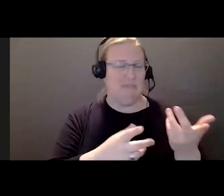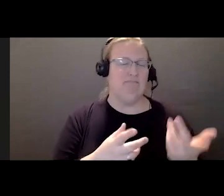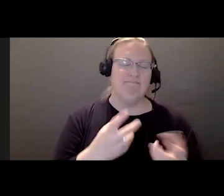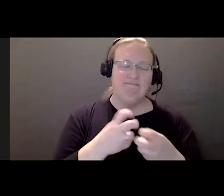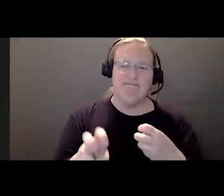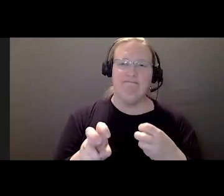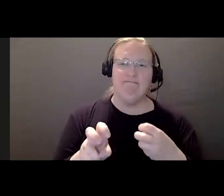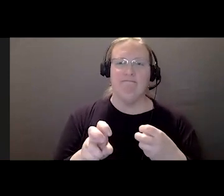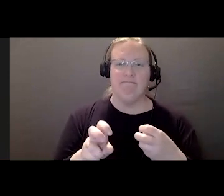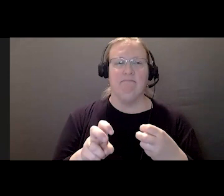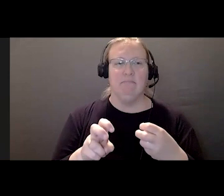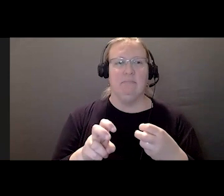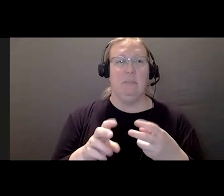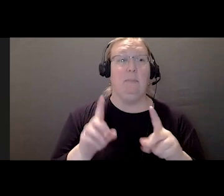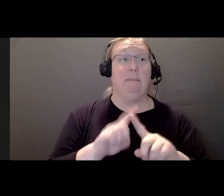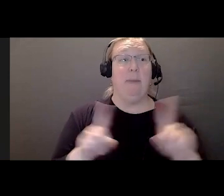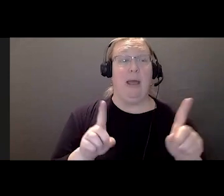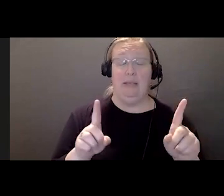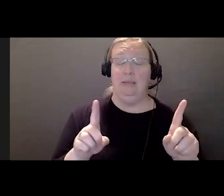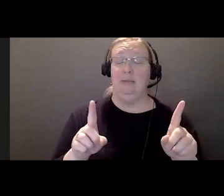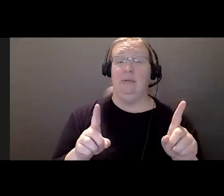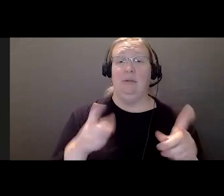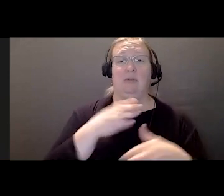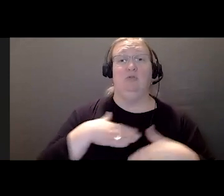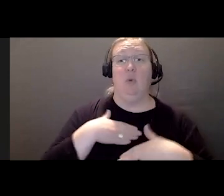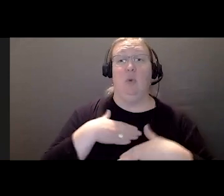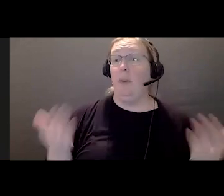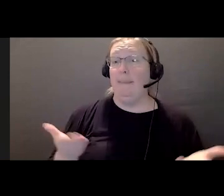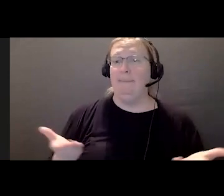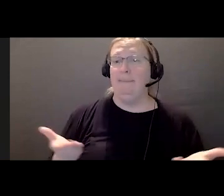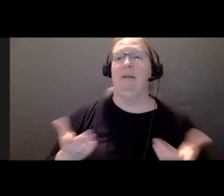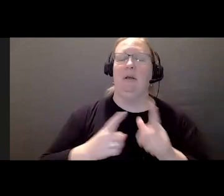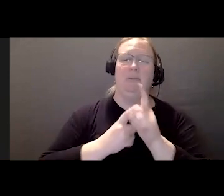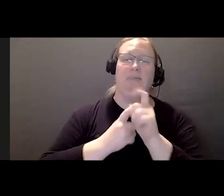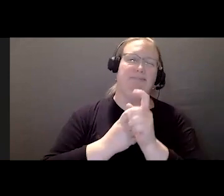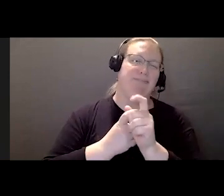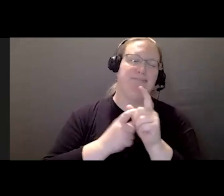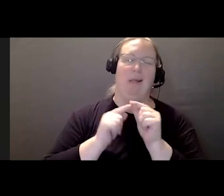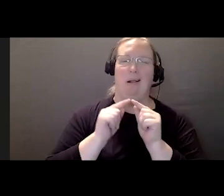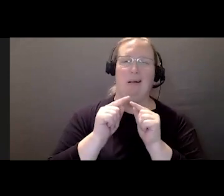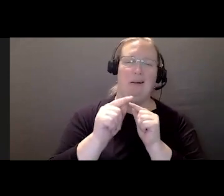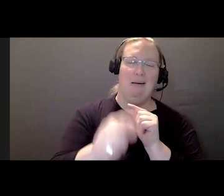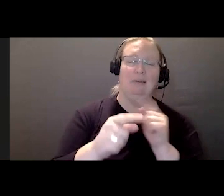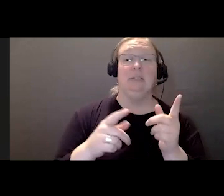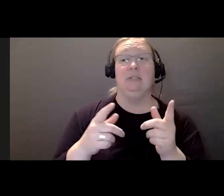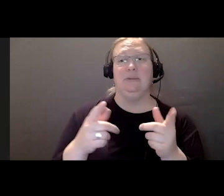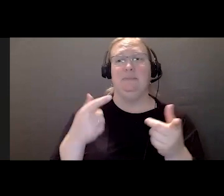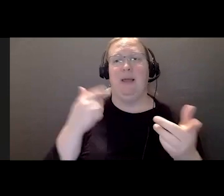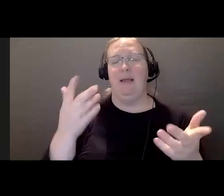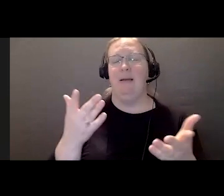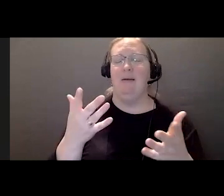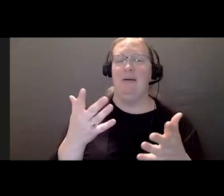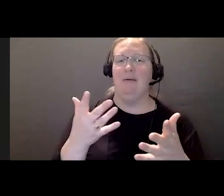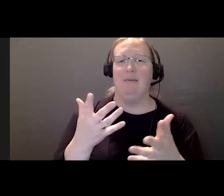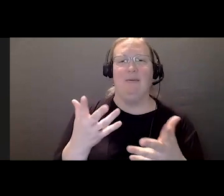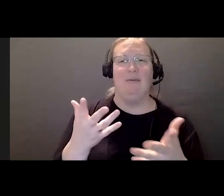enjoyed long-distance running. A highlight for me was making the provincial track team in a